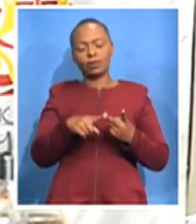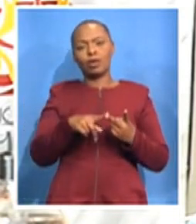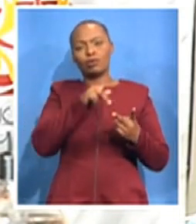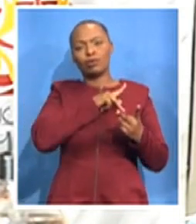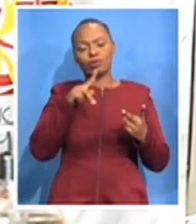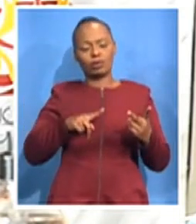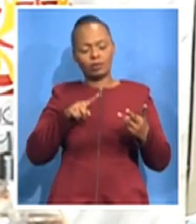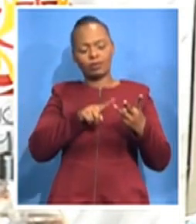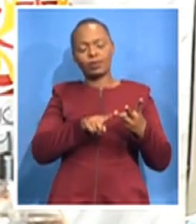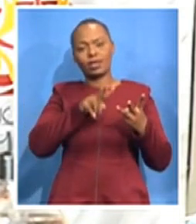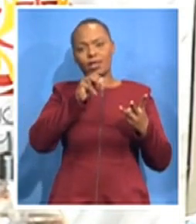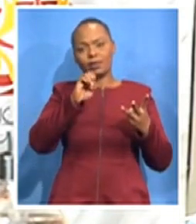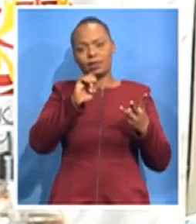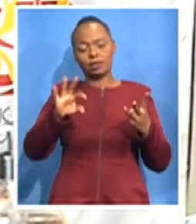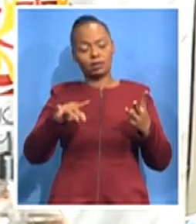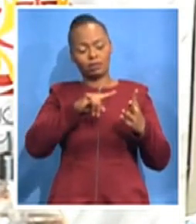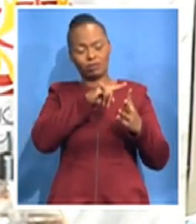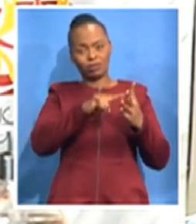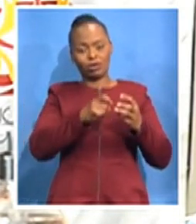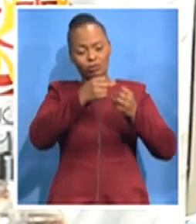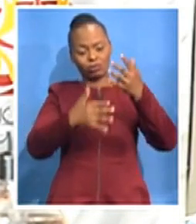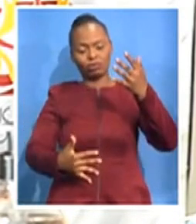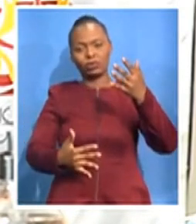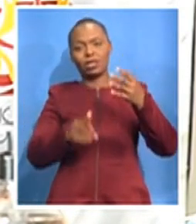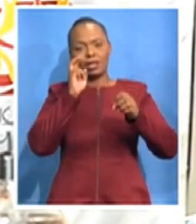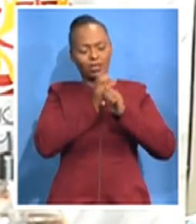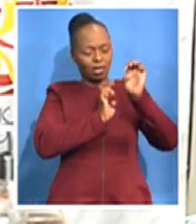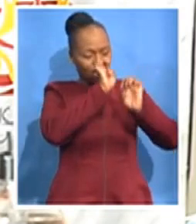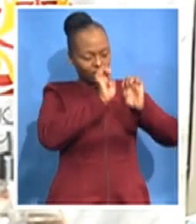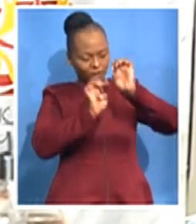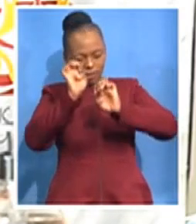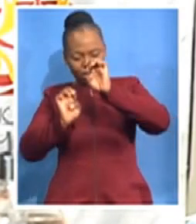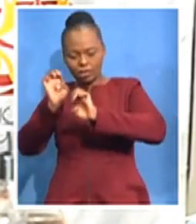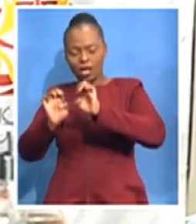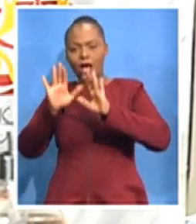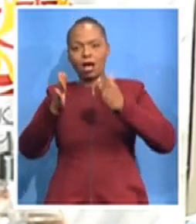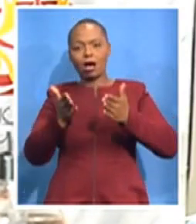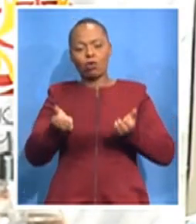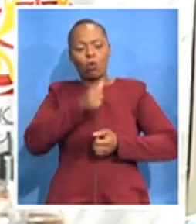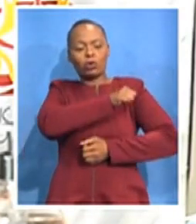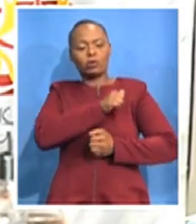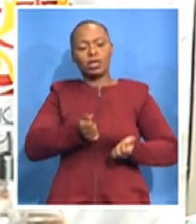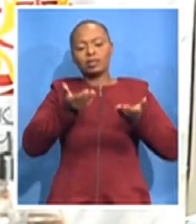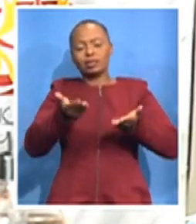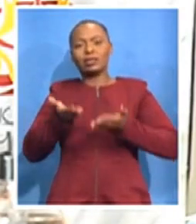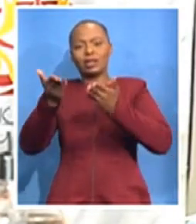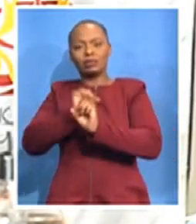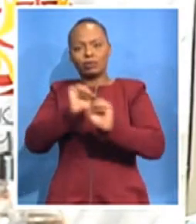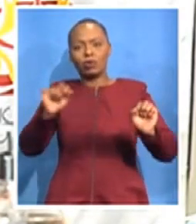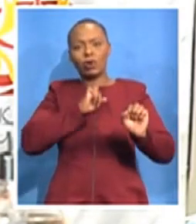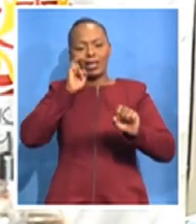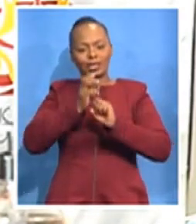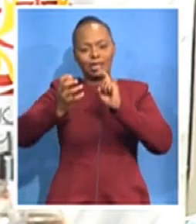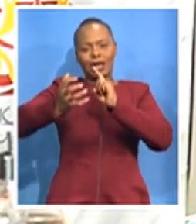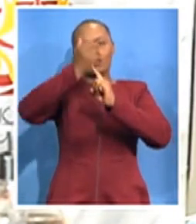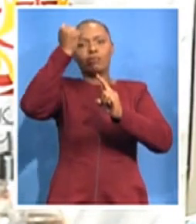the process of assessment of the effectiveness of hospitals to achieve good governance and efficient